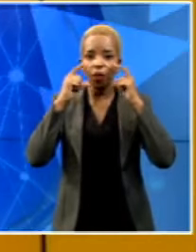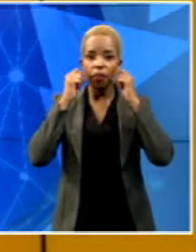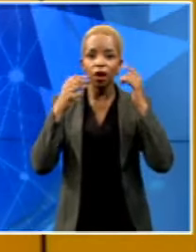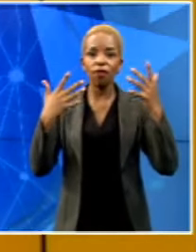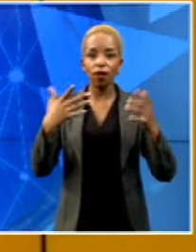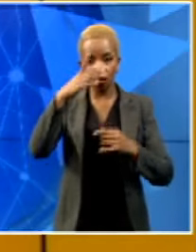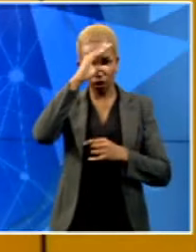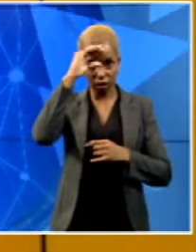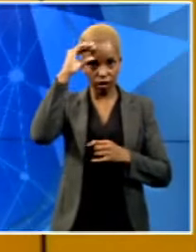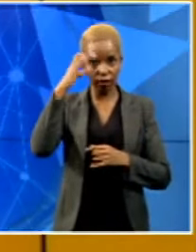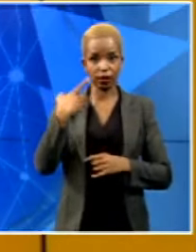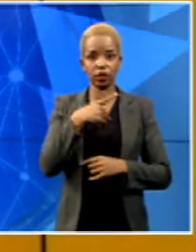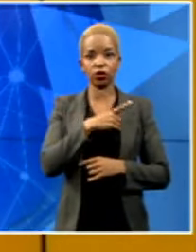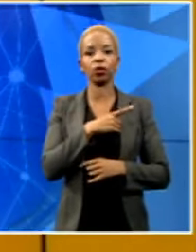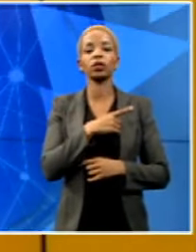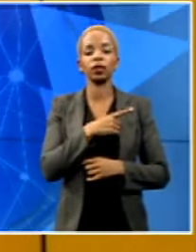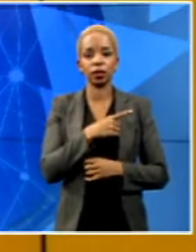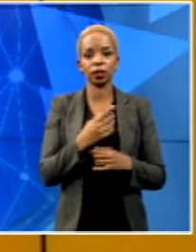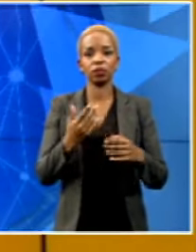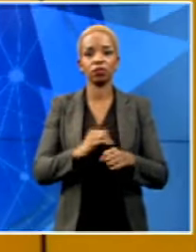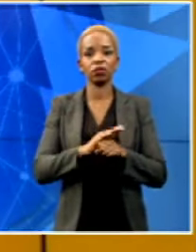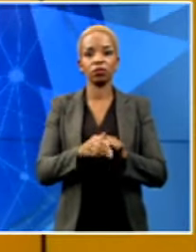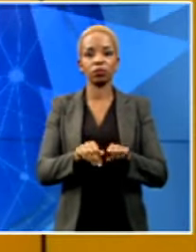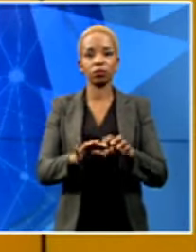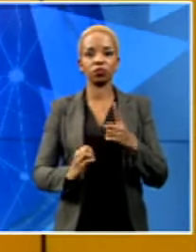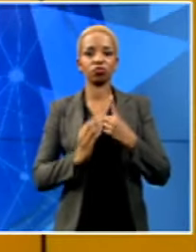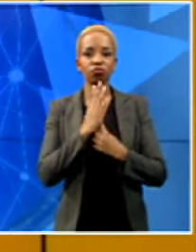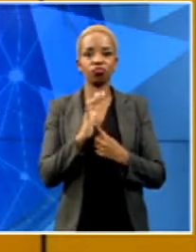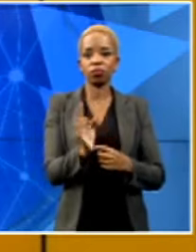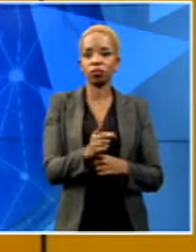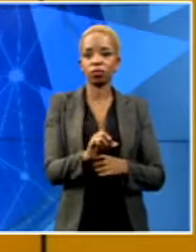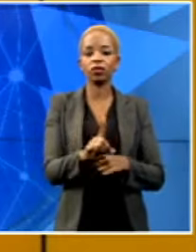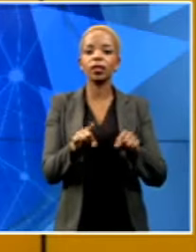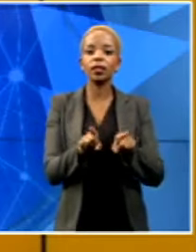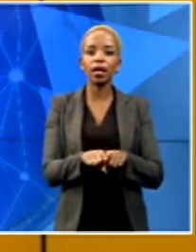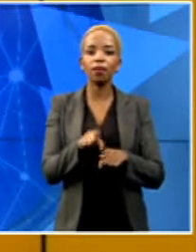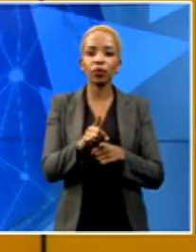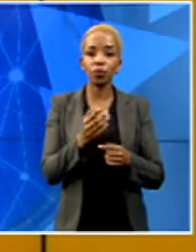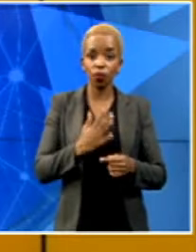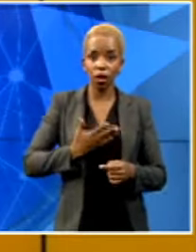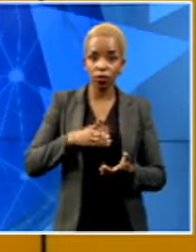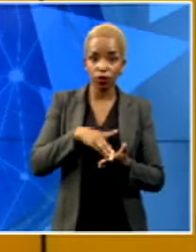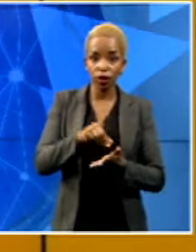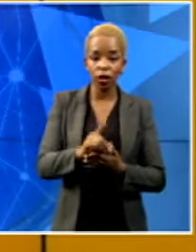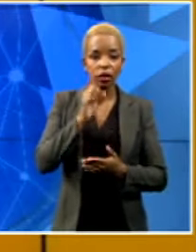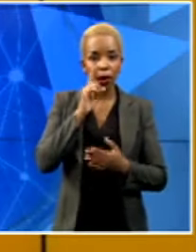fight against COVID-19. And of course, for more, as he said, you can go to their website, shout4masks.co.za.